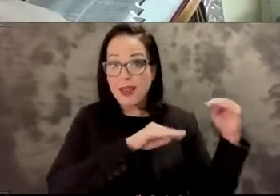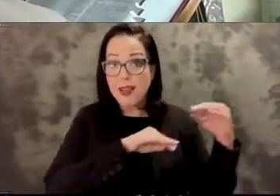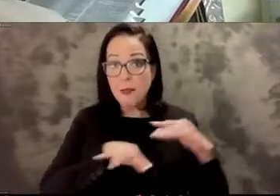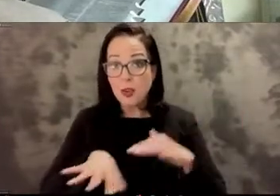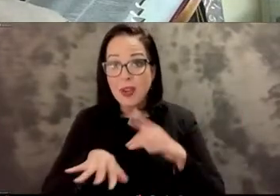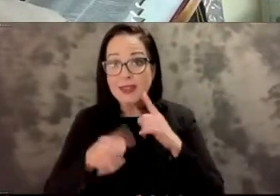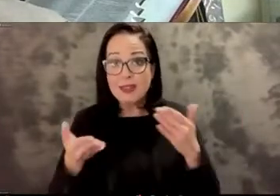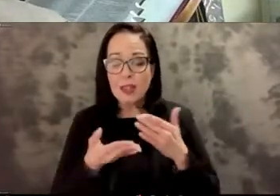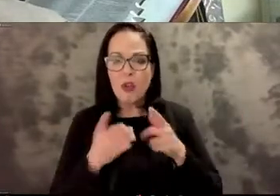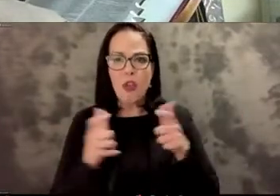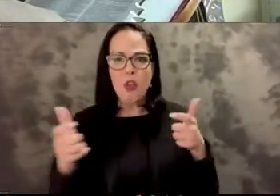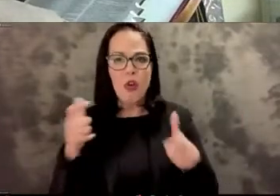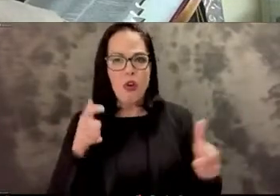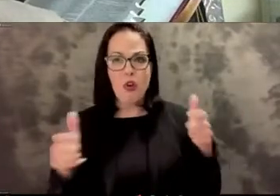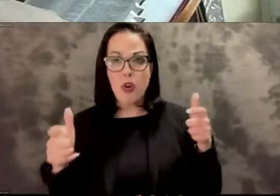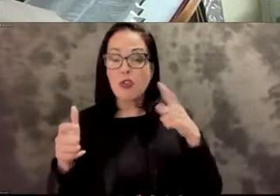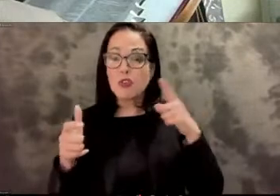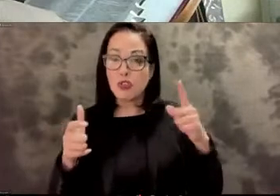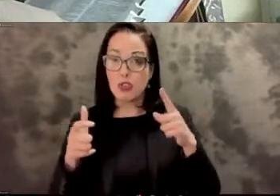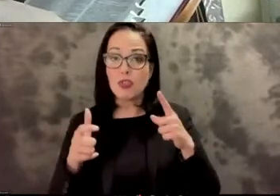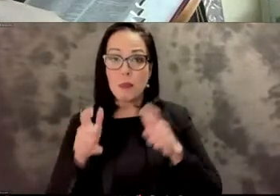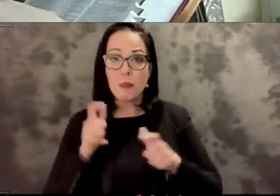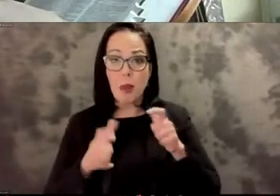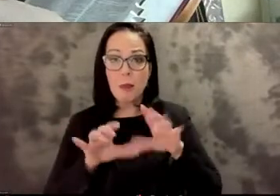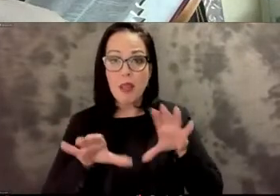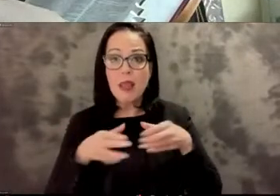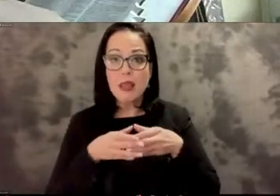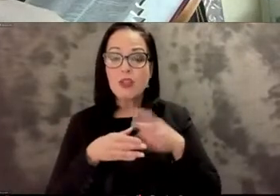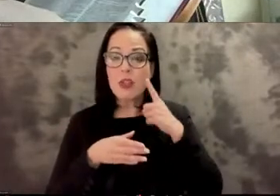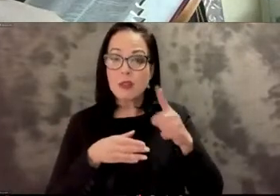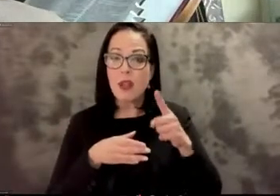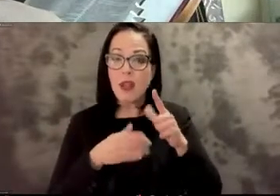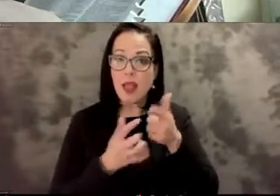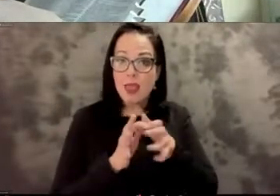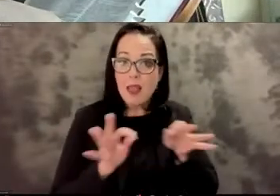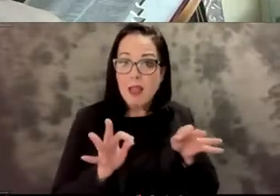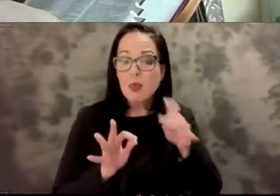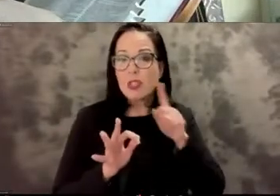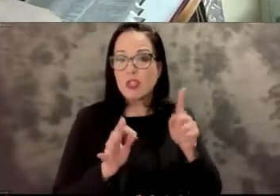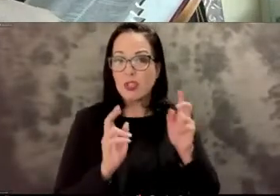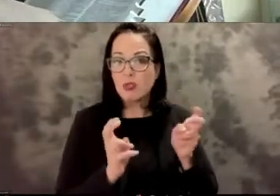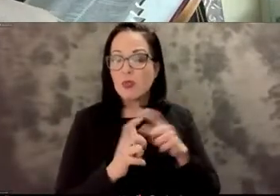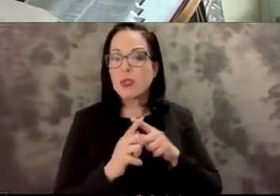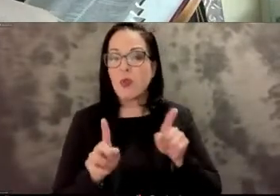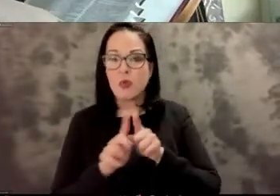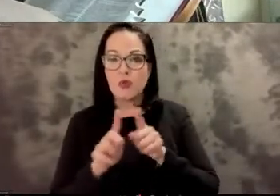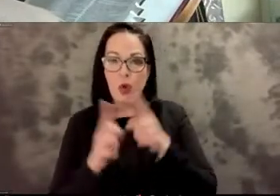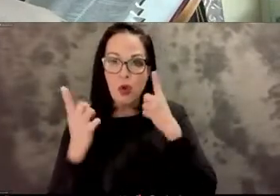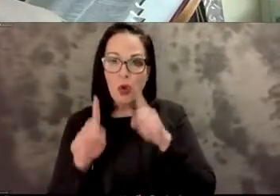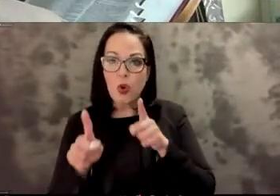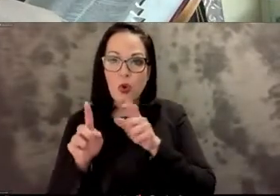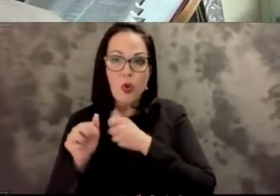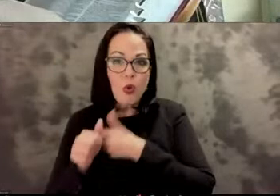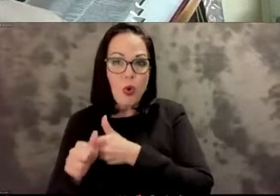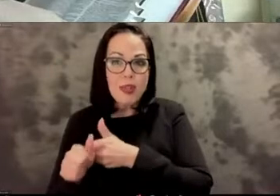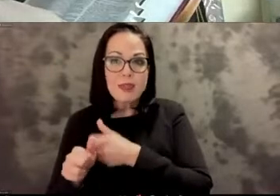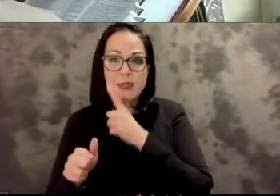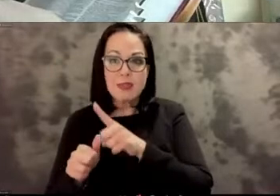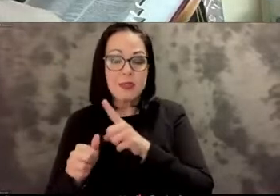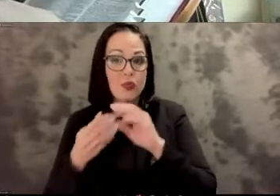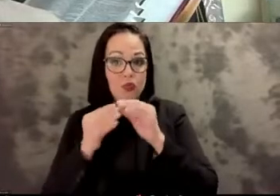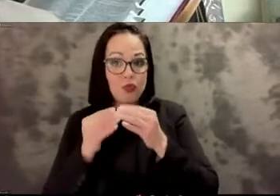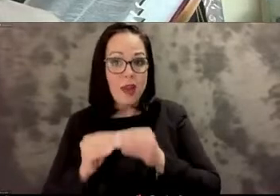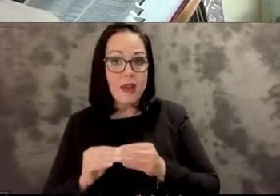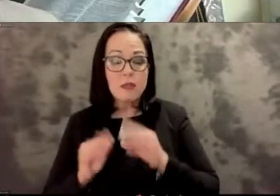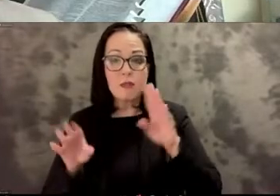population, language issues and concordance rates of actually trying to see a provider